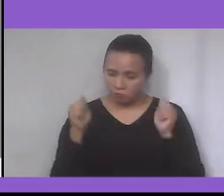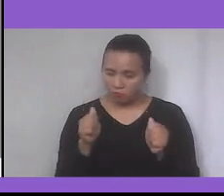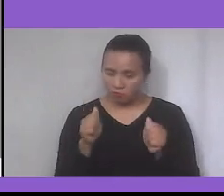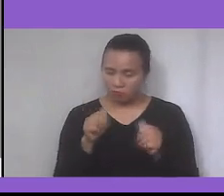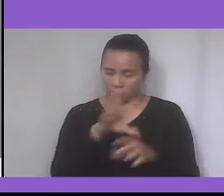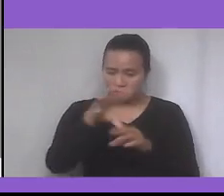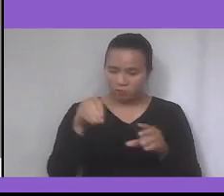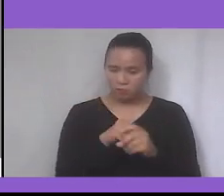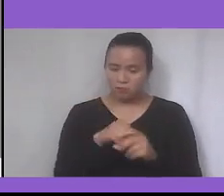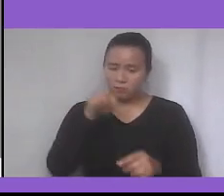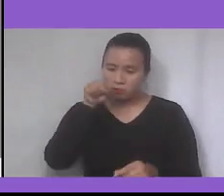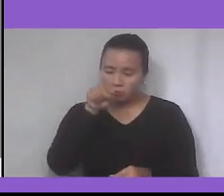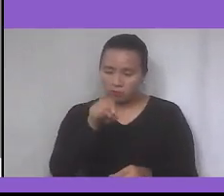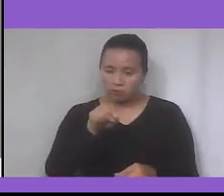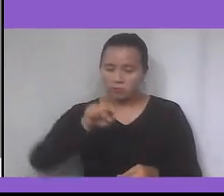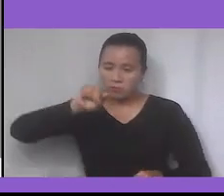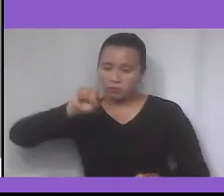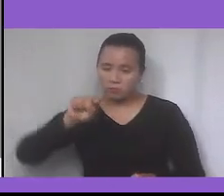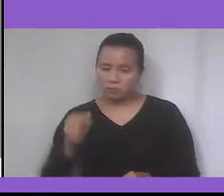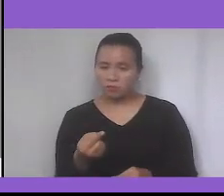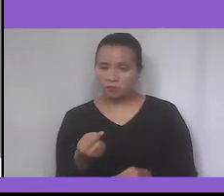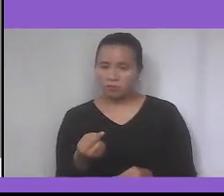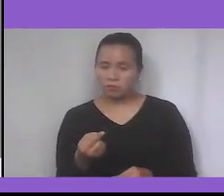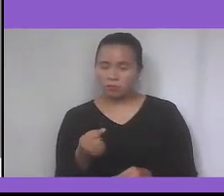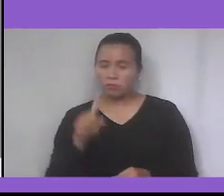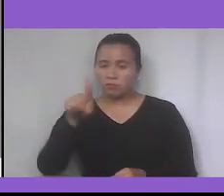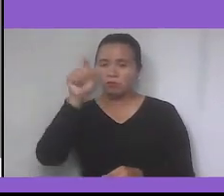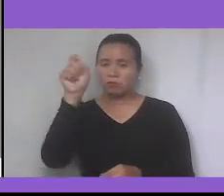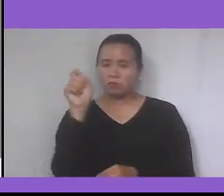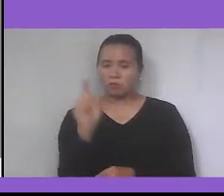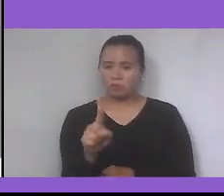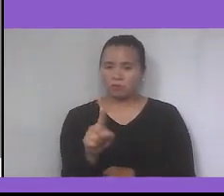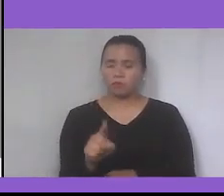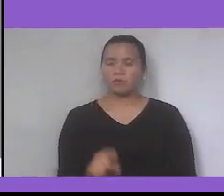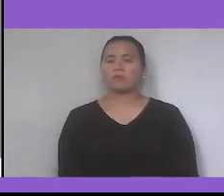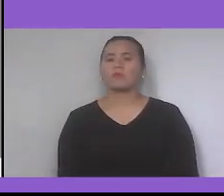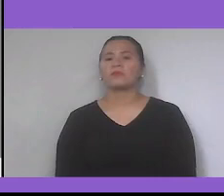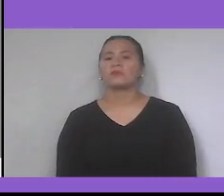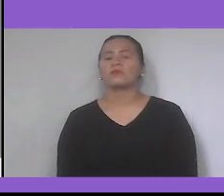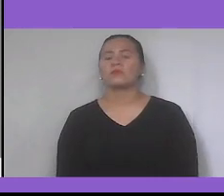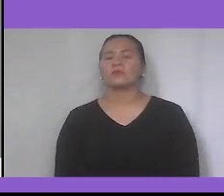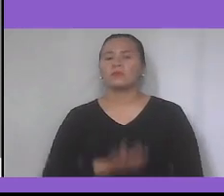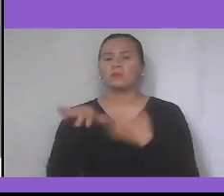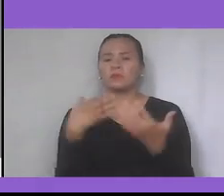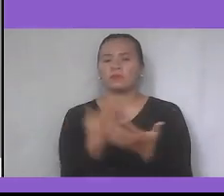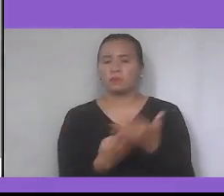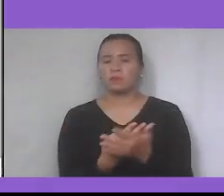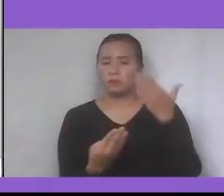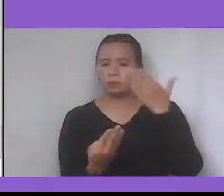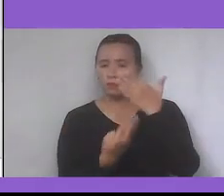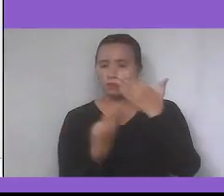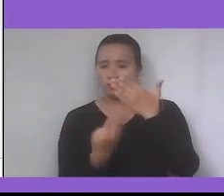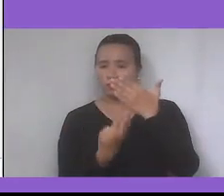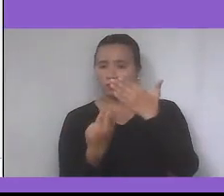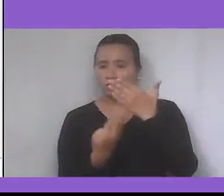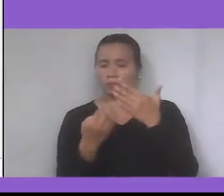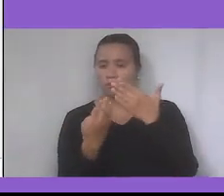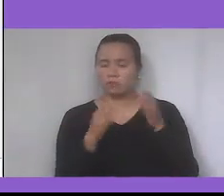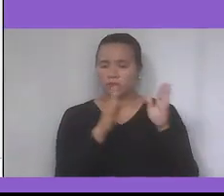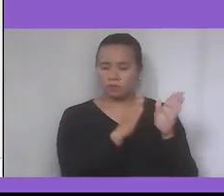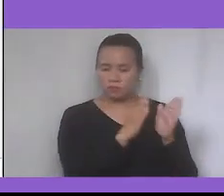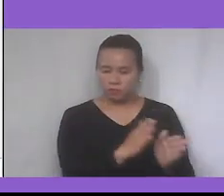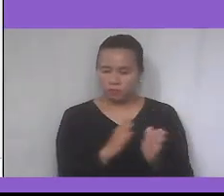punctuation so that Microsoft Words insert periods, exclamation point, and question